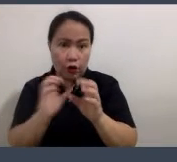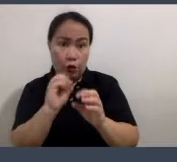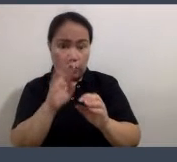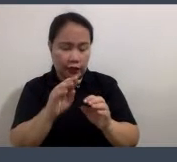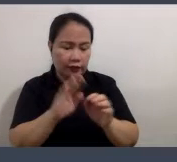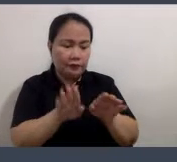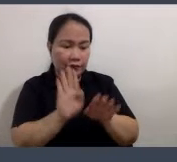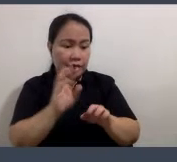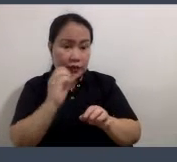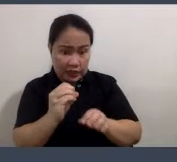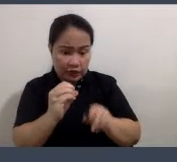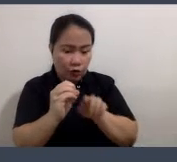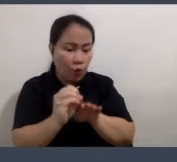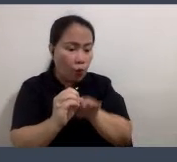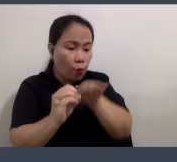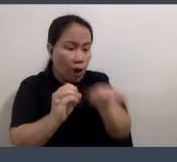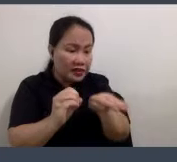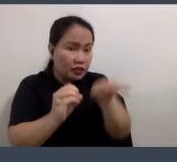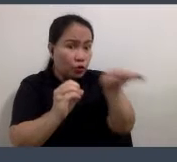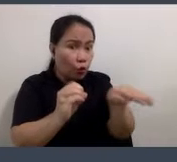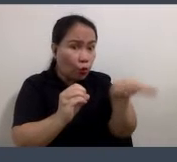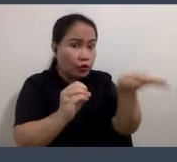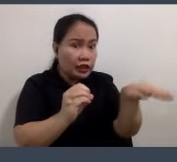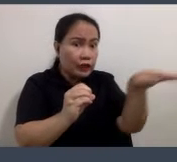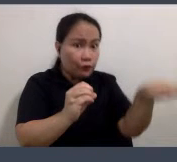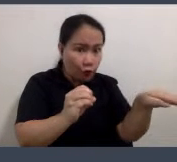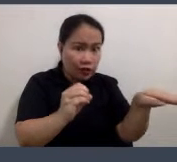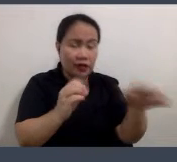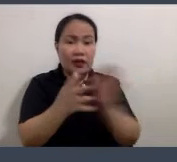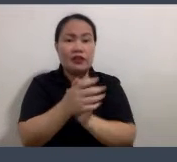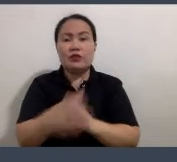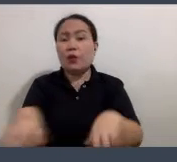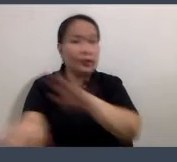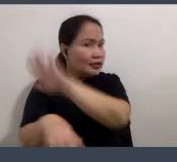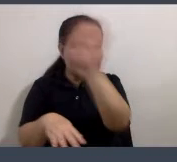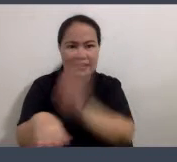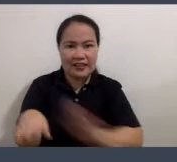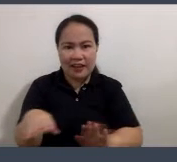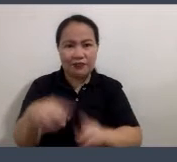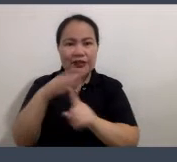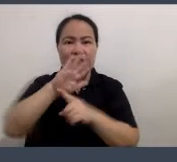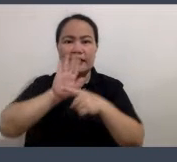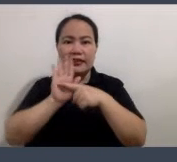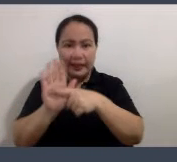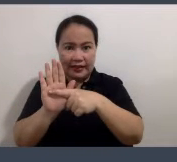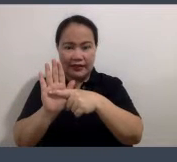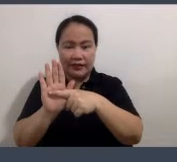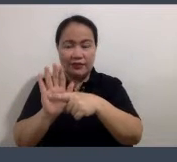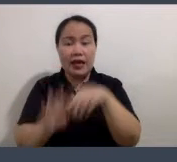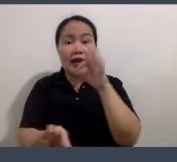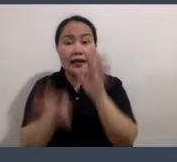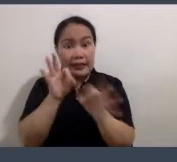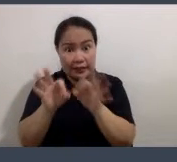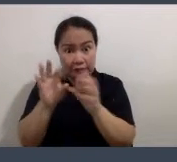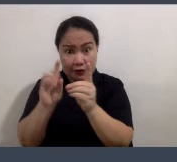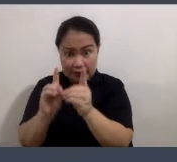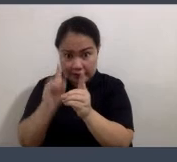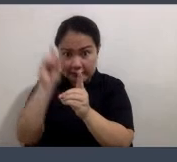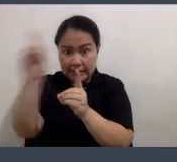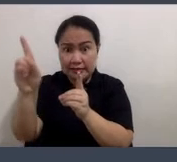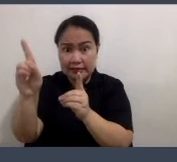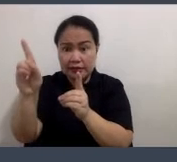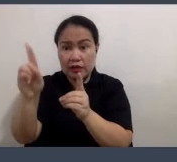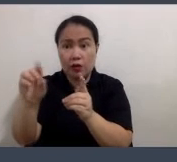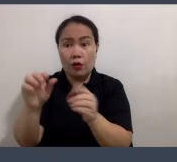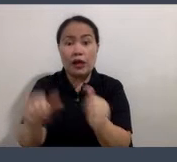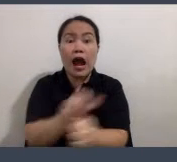it can never be negative. It is never negative. So, uulitin ko. Kapag distance ang kinukuha